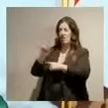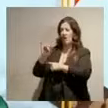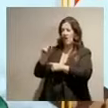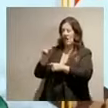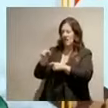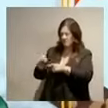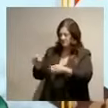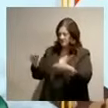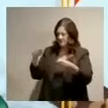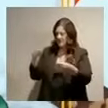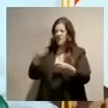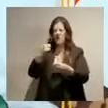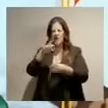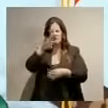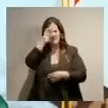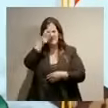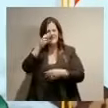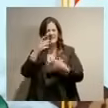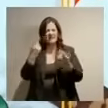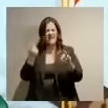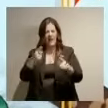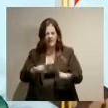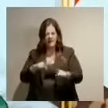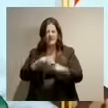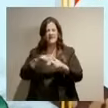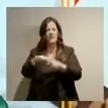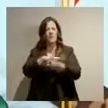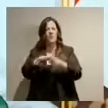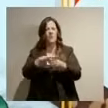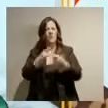the vaccine issues that was highlighted in the audit was local